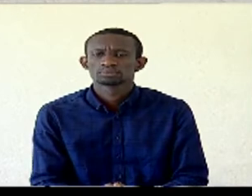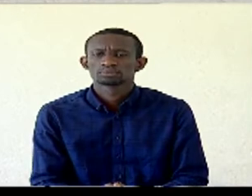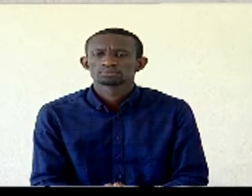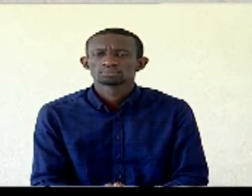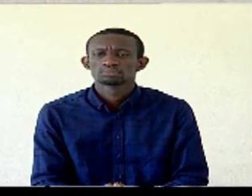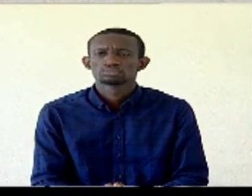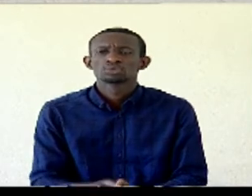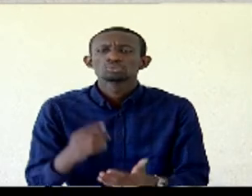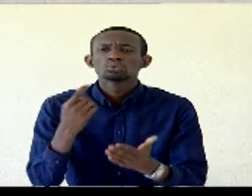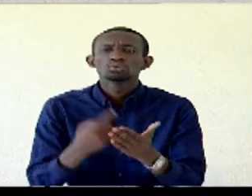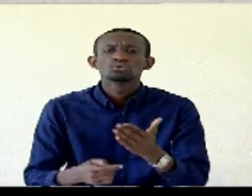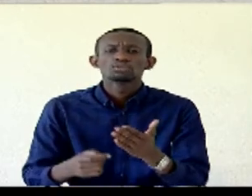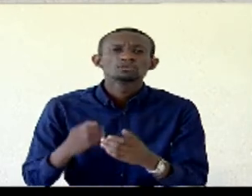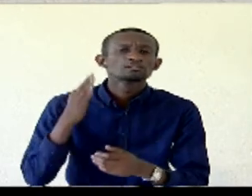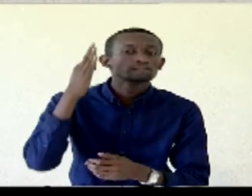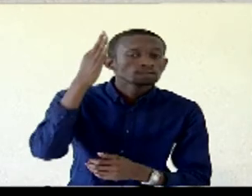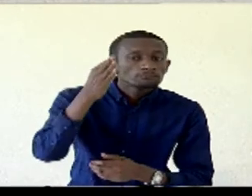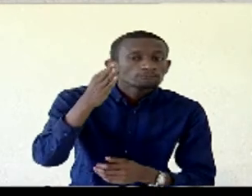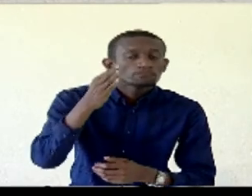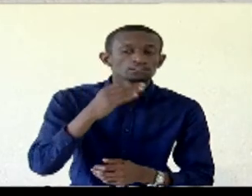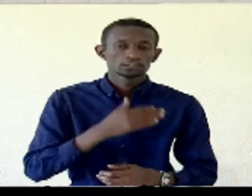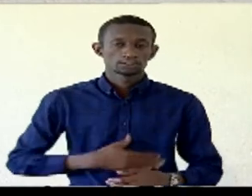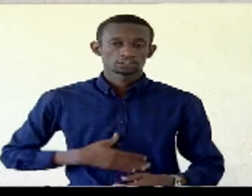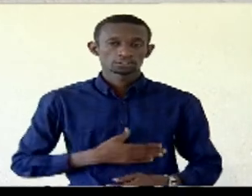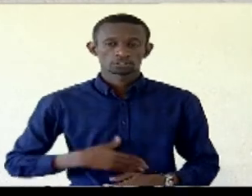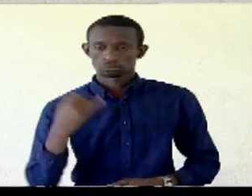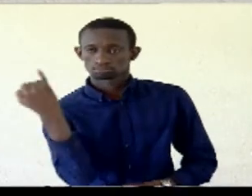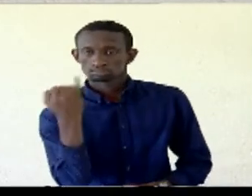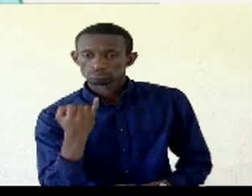What are the good features of a science drawing?